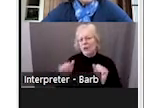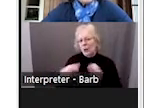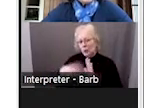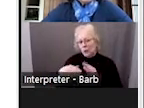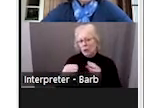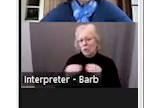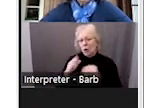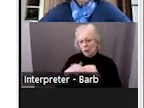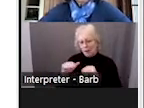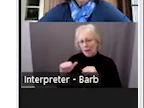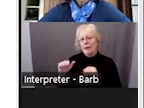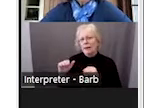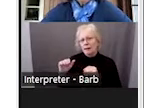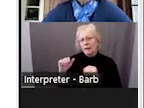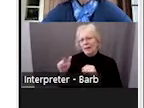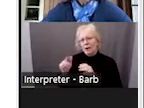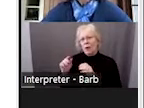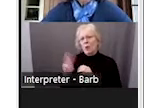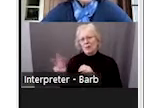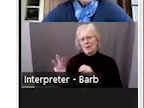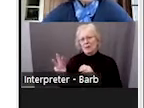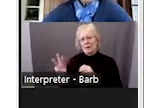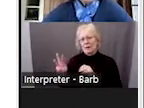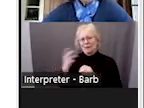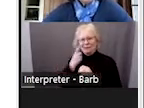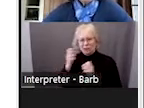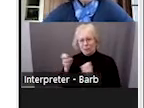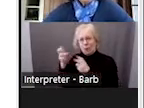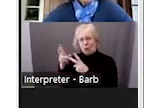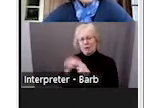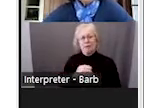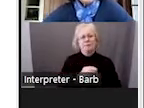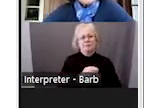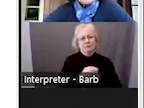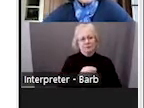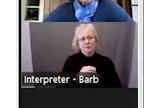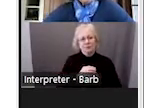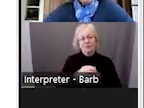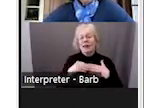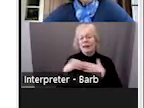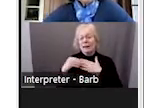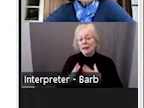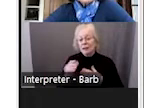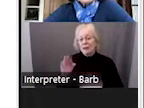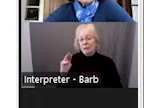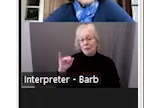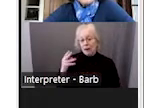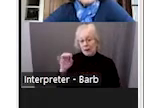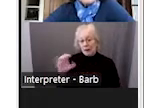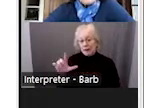The MIHEC workgroup is hosted by the Institute on Community Integration, or ICI, at the University of